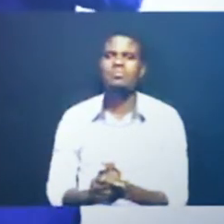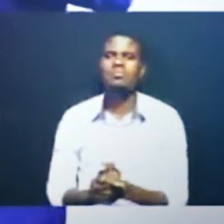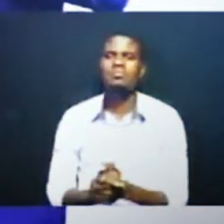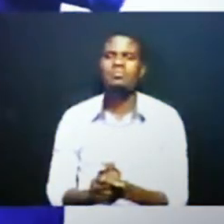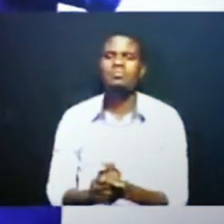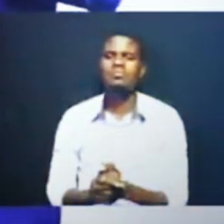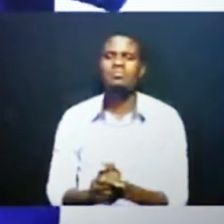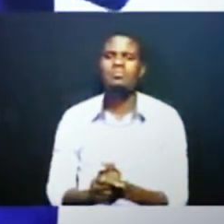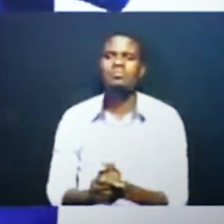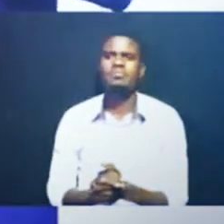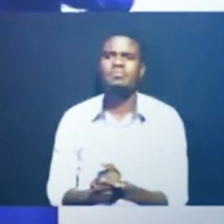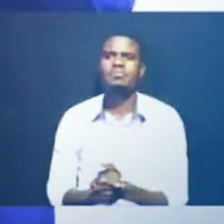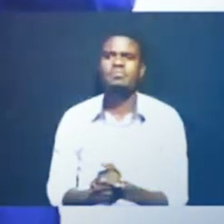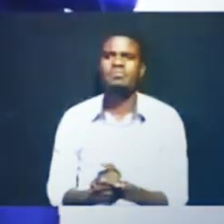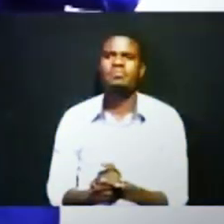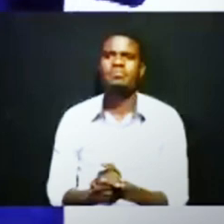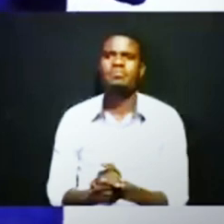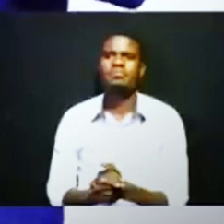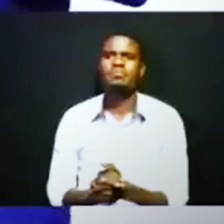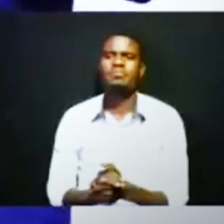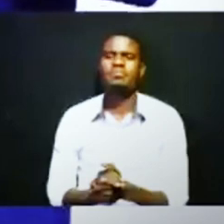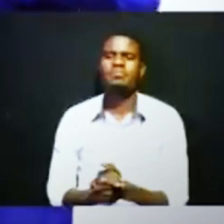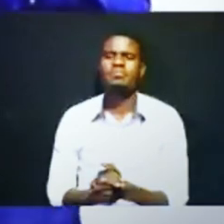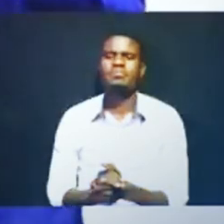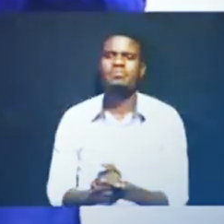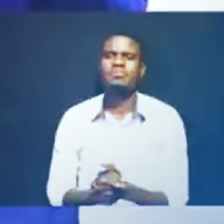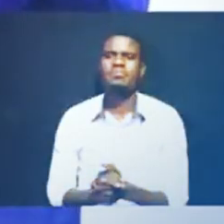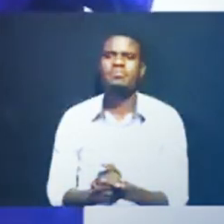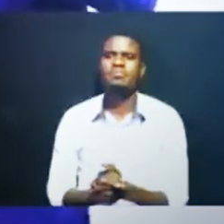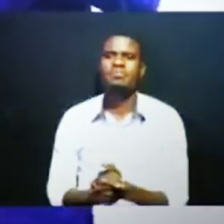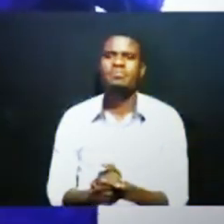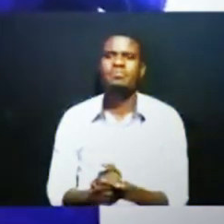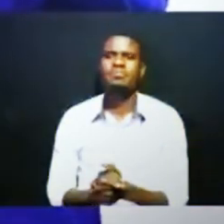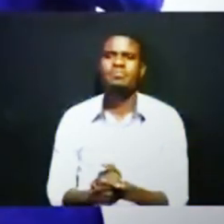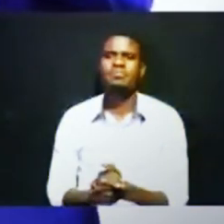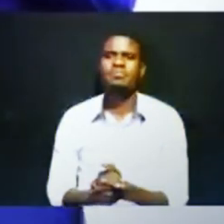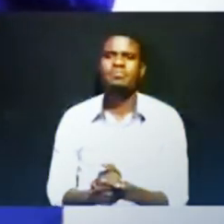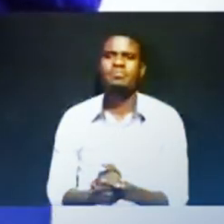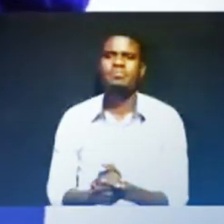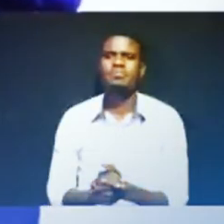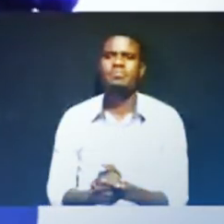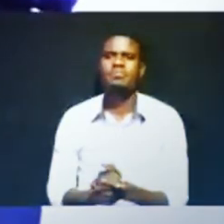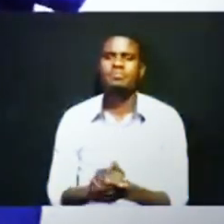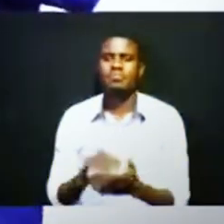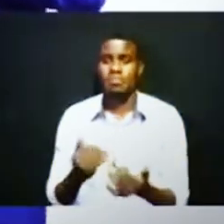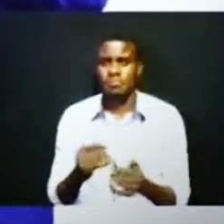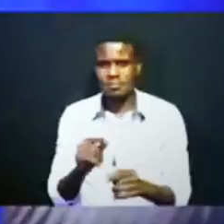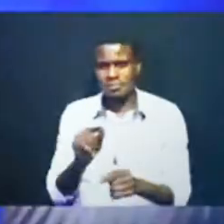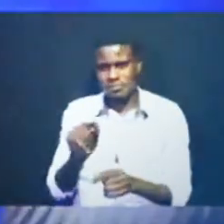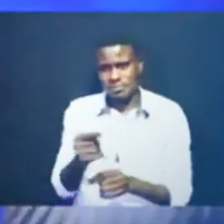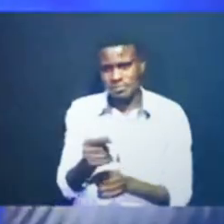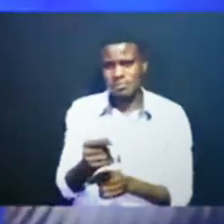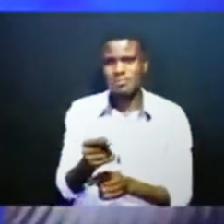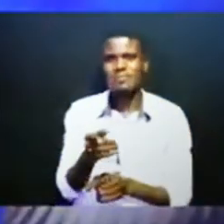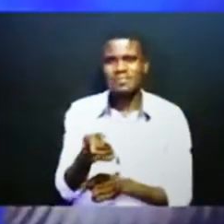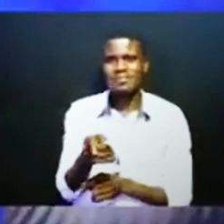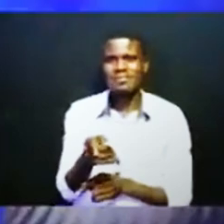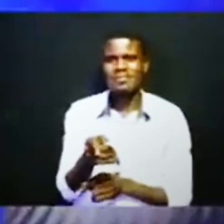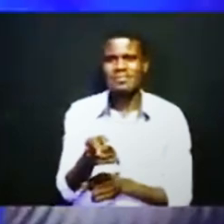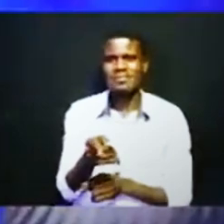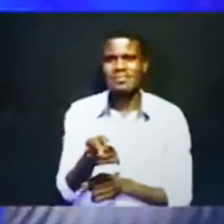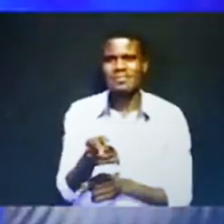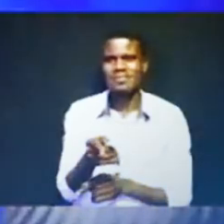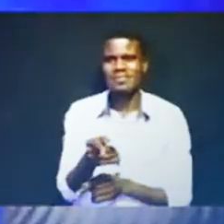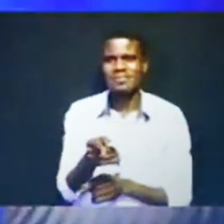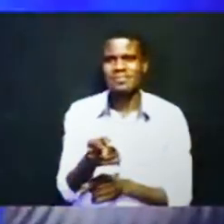emfiri nipa ho ne mum ye nhwe se debia nso ye be yisa sui edi edi achira fofo. I want to put a comma here. Aha, me dey sign ho. And then